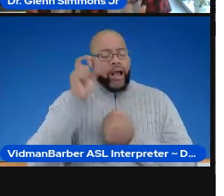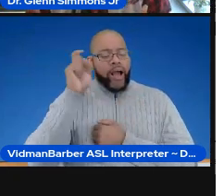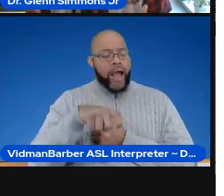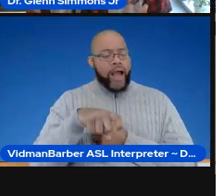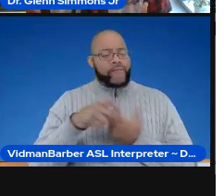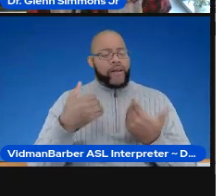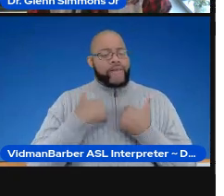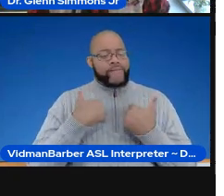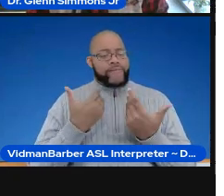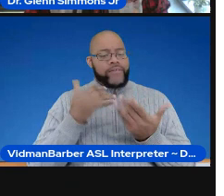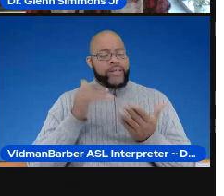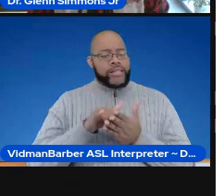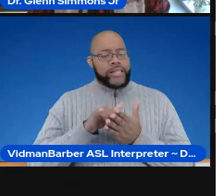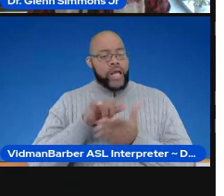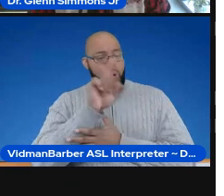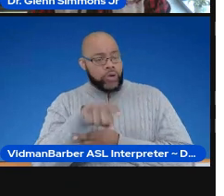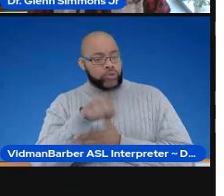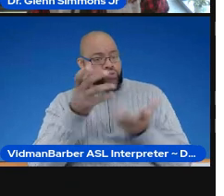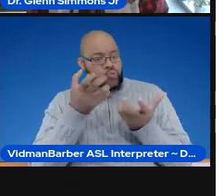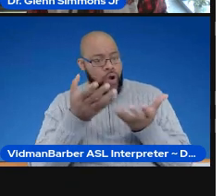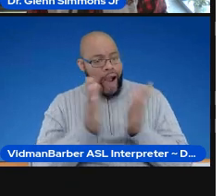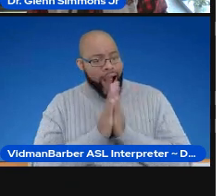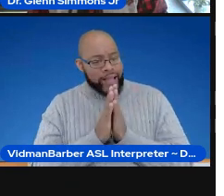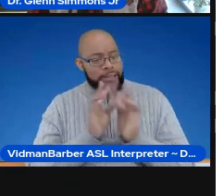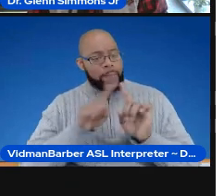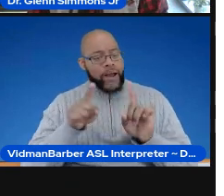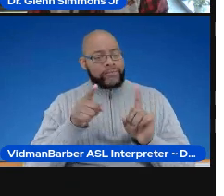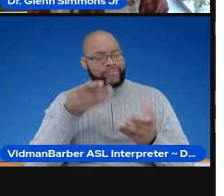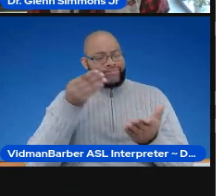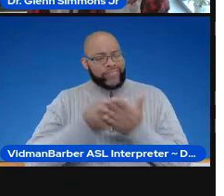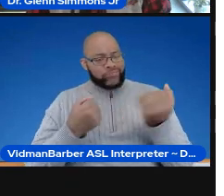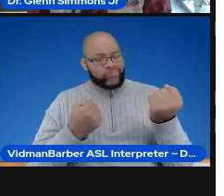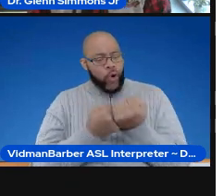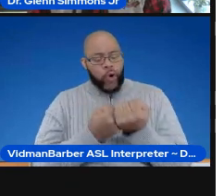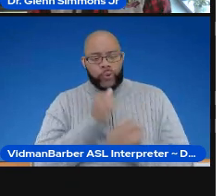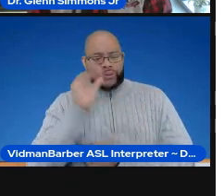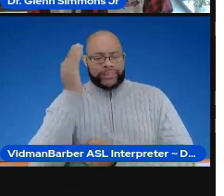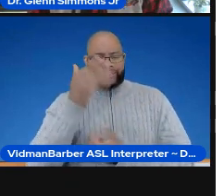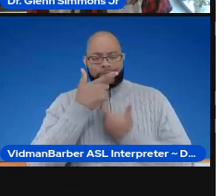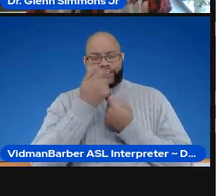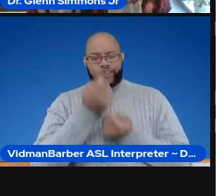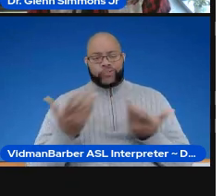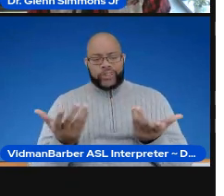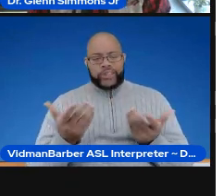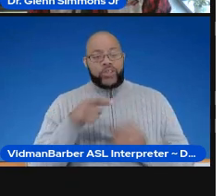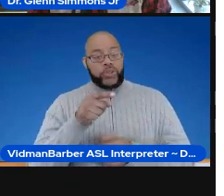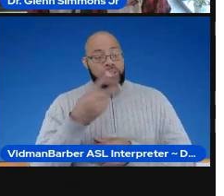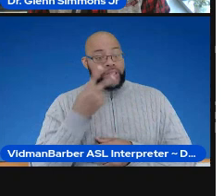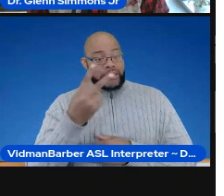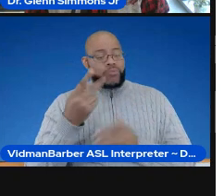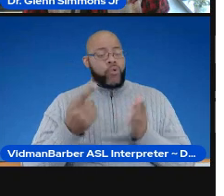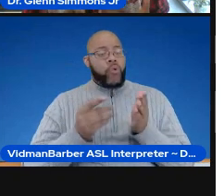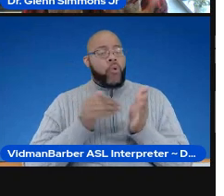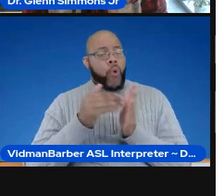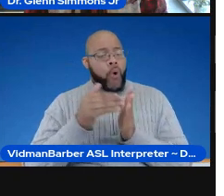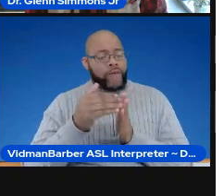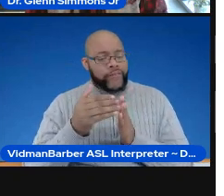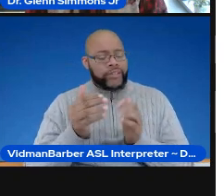these questions that you want to ask, but the funders don't seem to be that interested in it. You see time and time